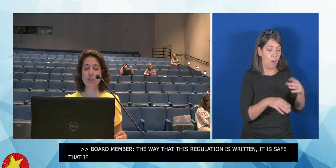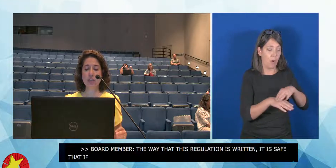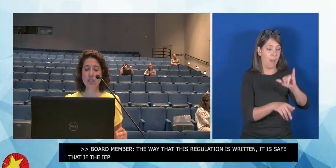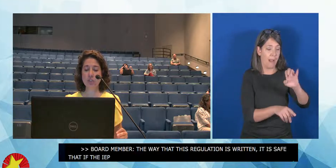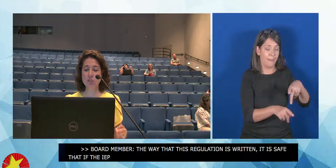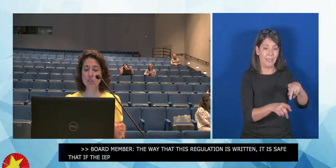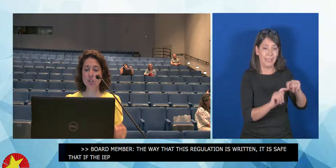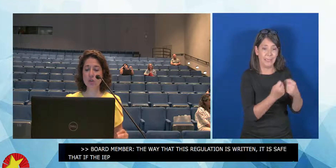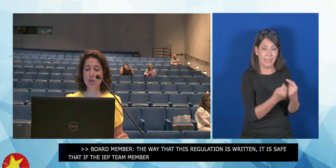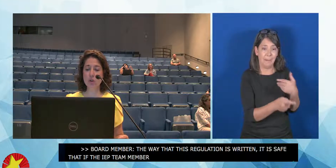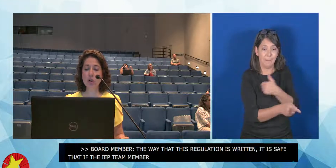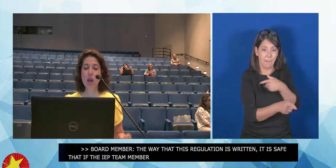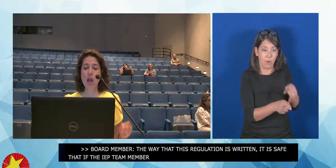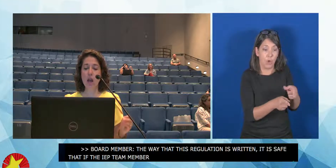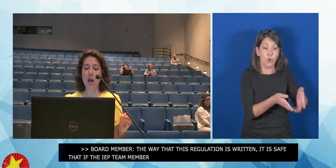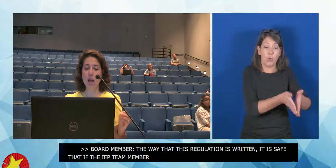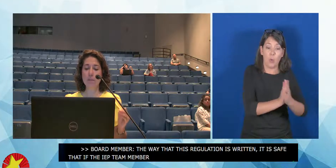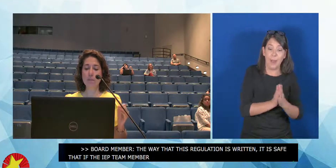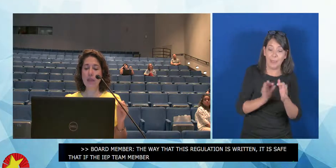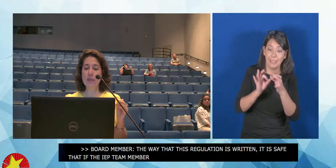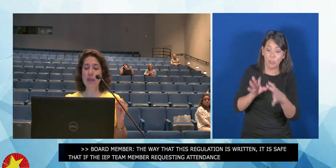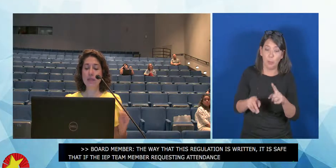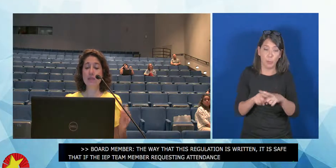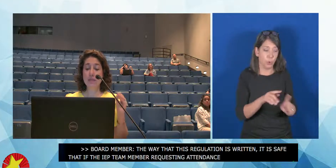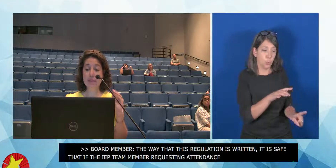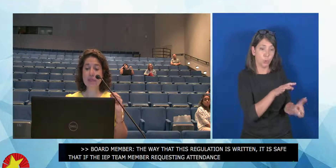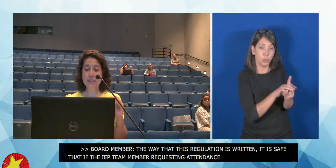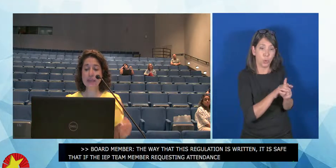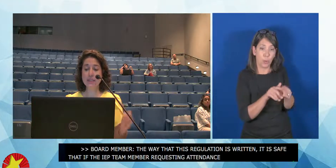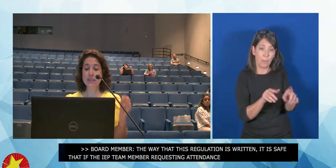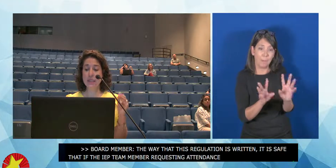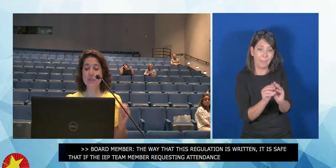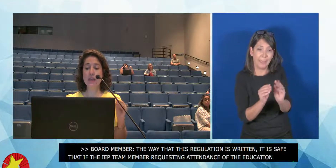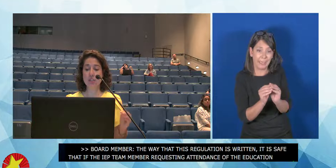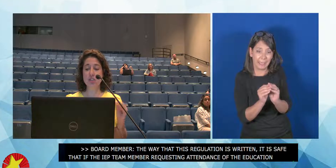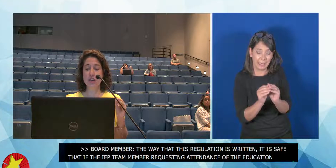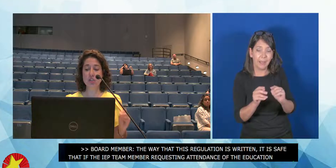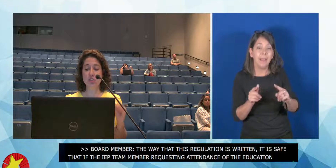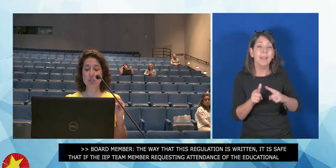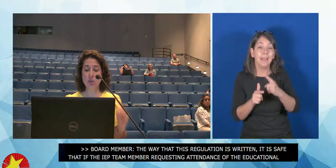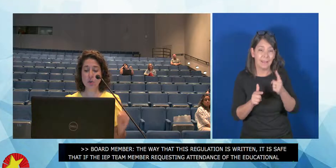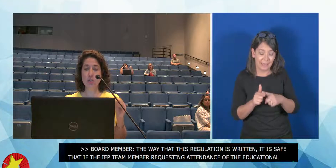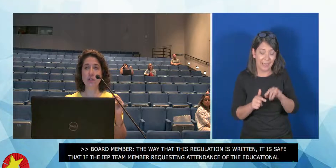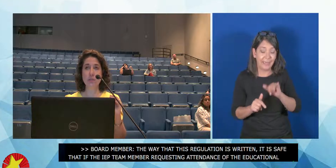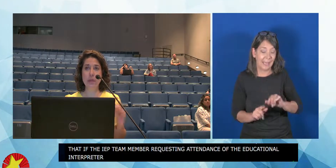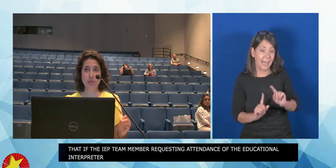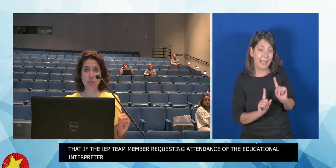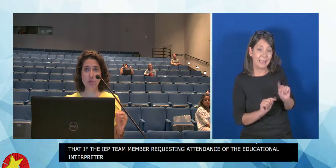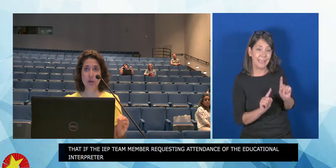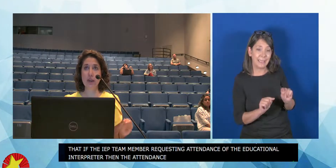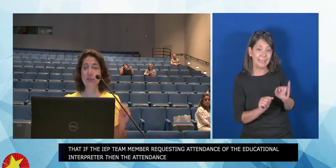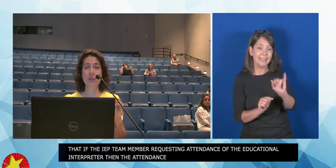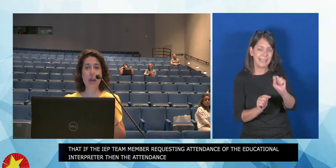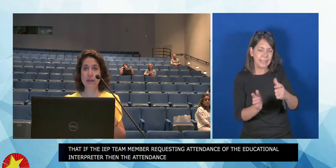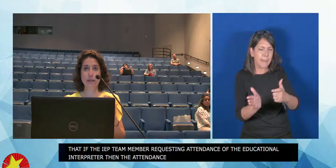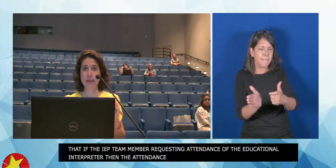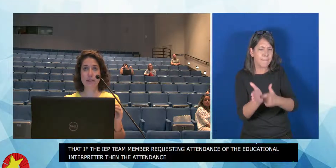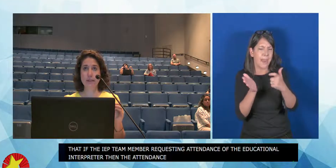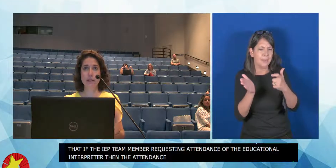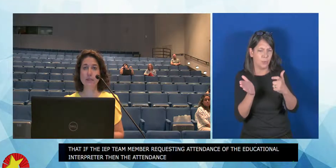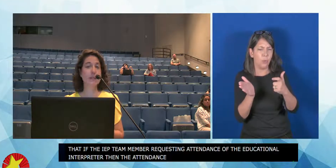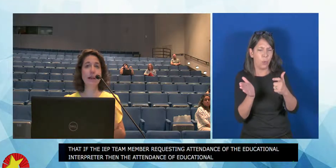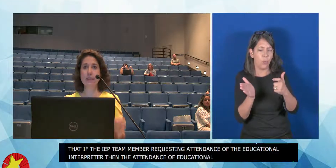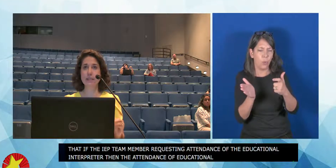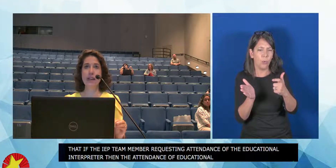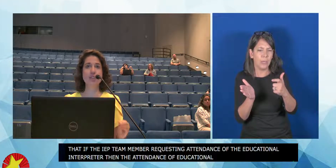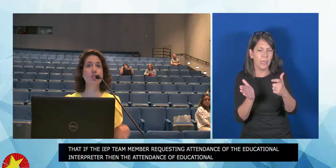the educational interpreter, then the attendance of the educational interpreter is mandatory.